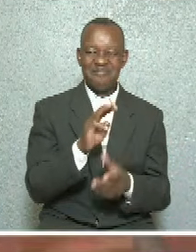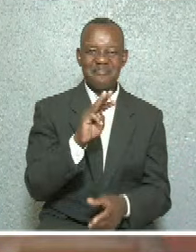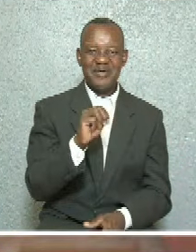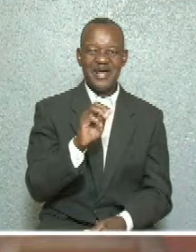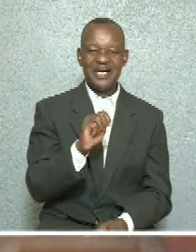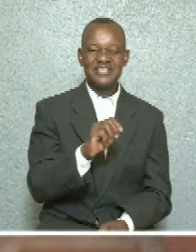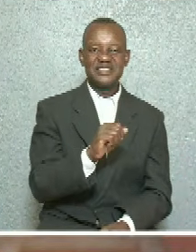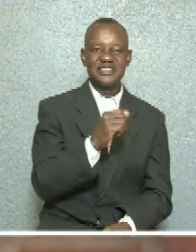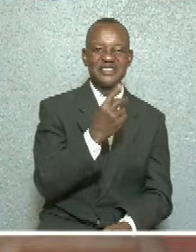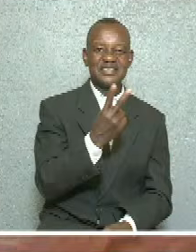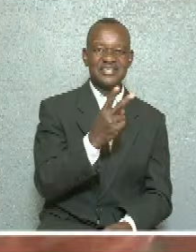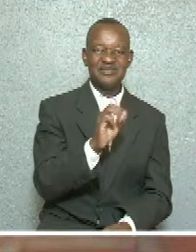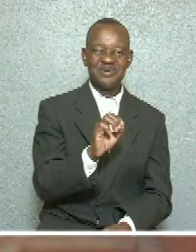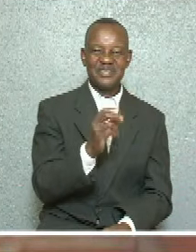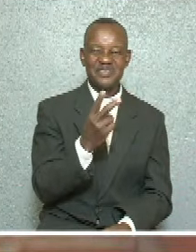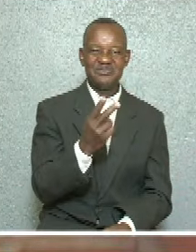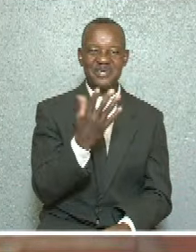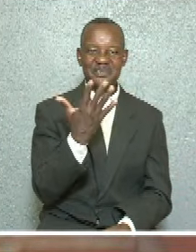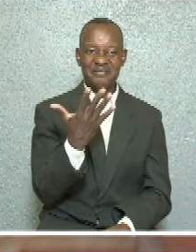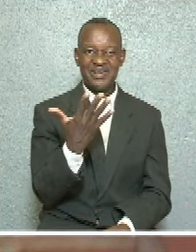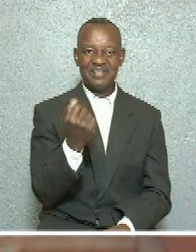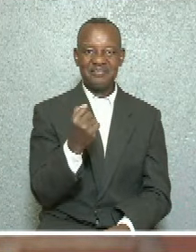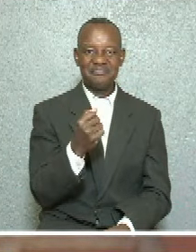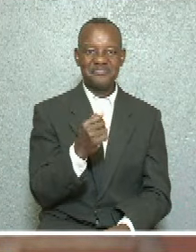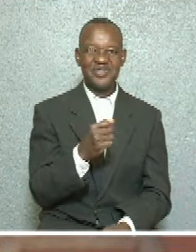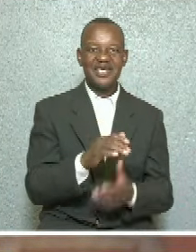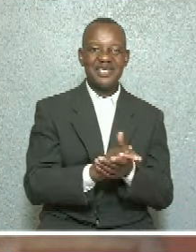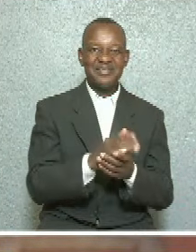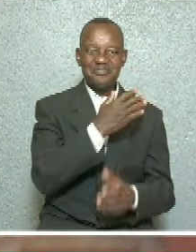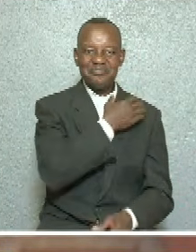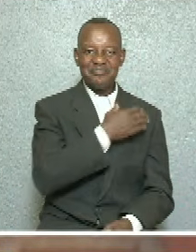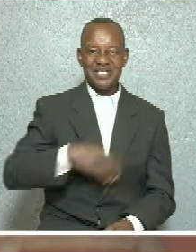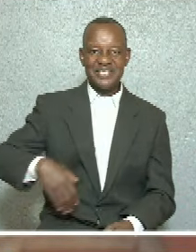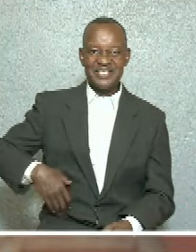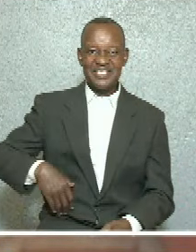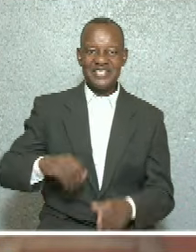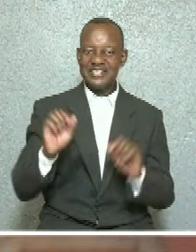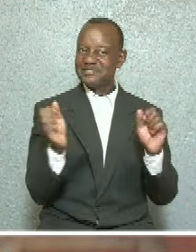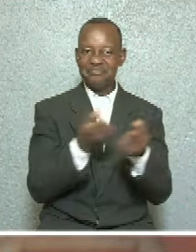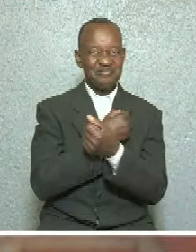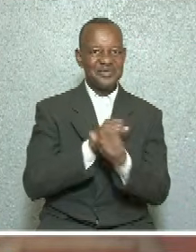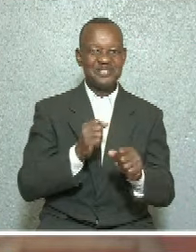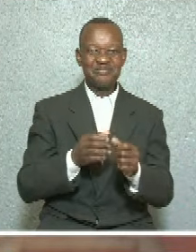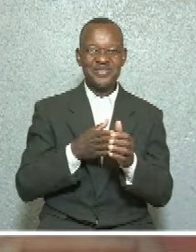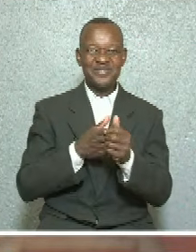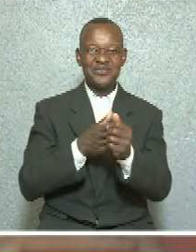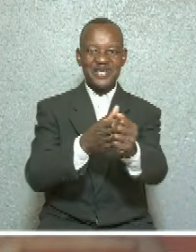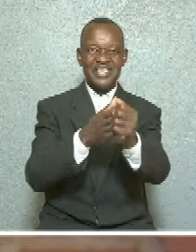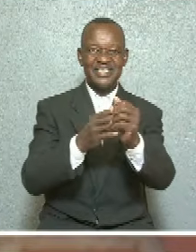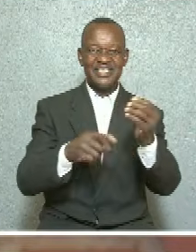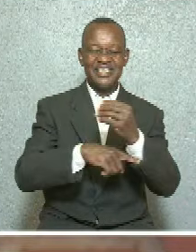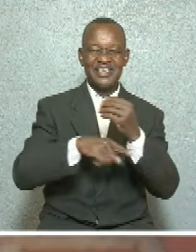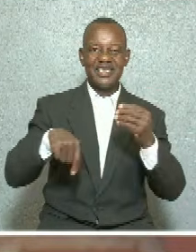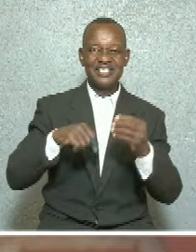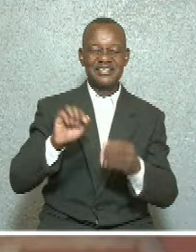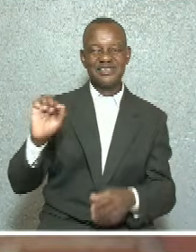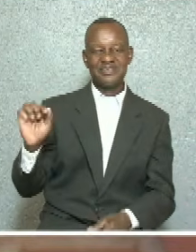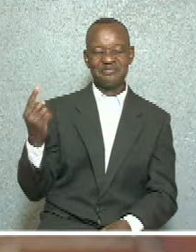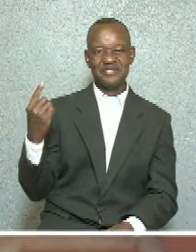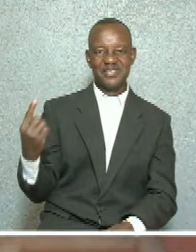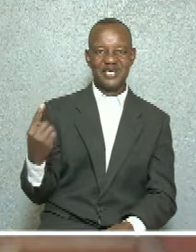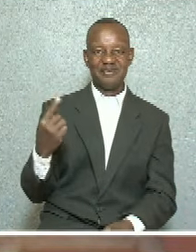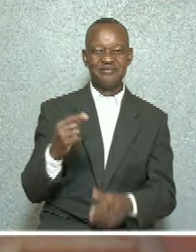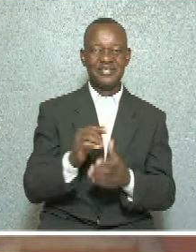most take care of the country all by herself. She needs people to help her. So some people need to help her look after